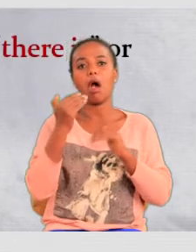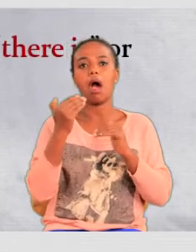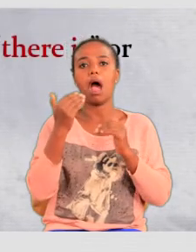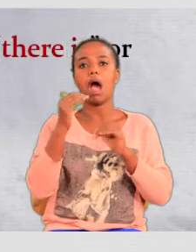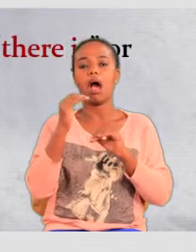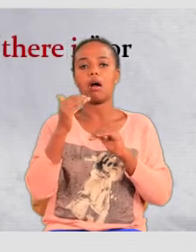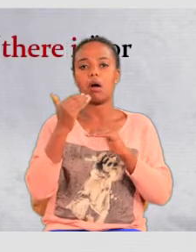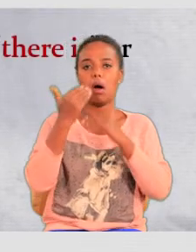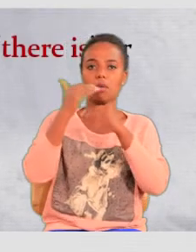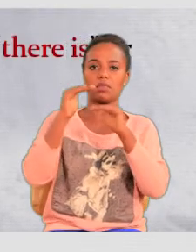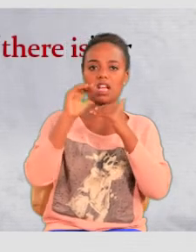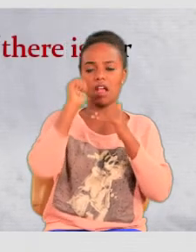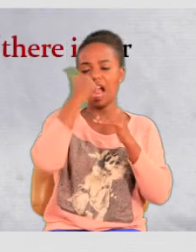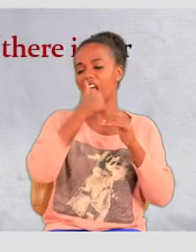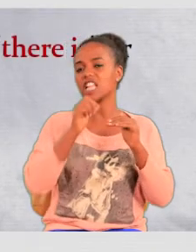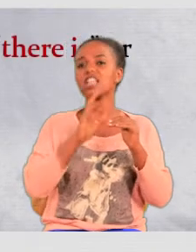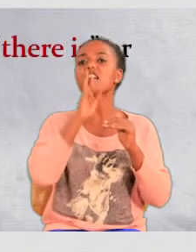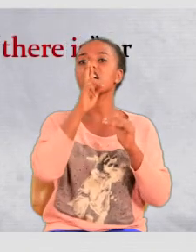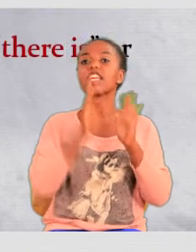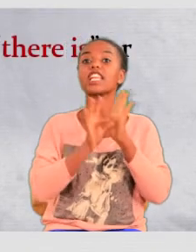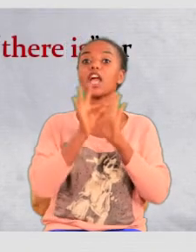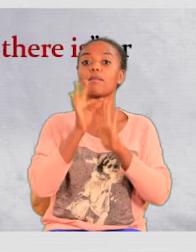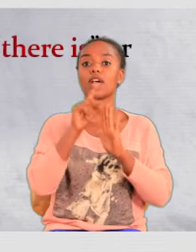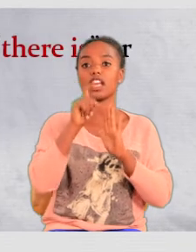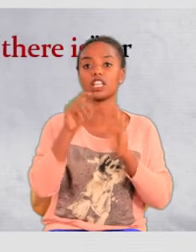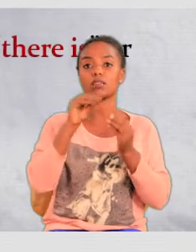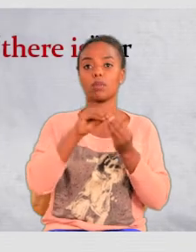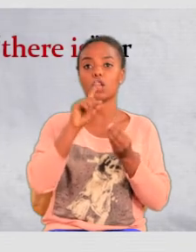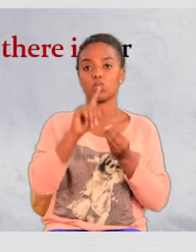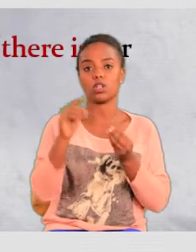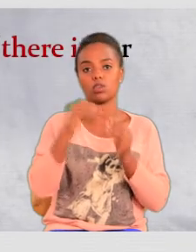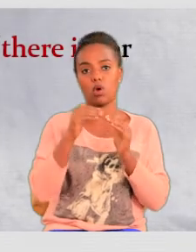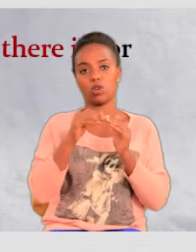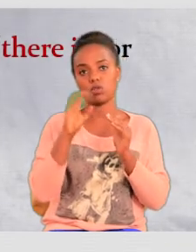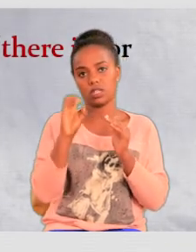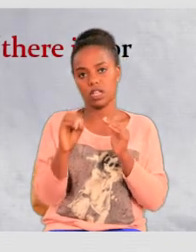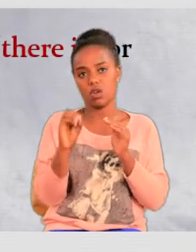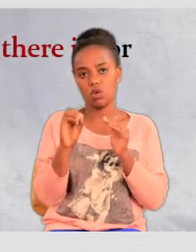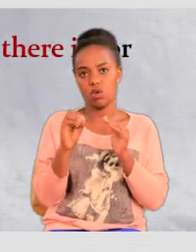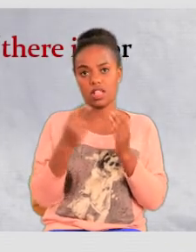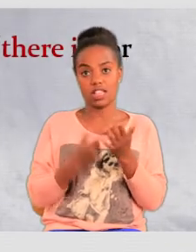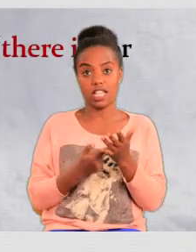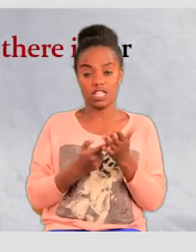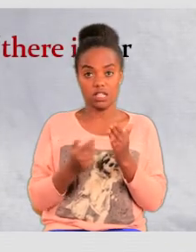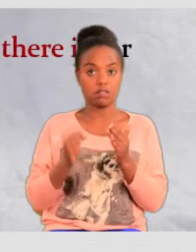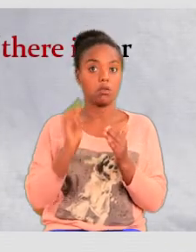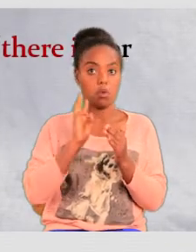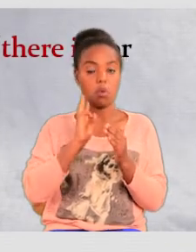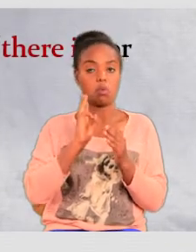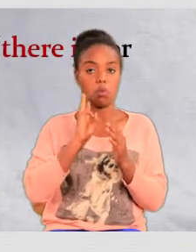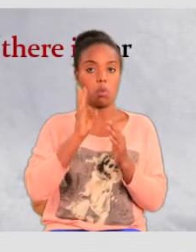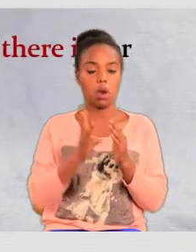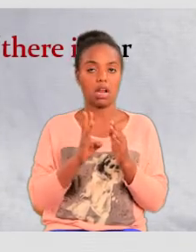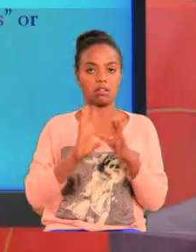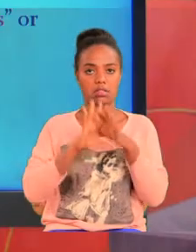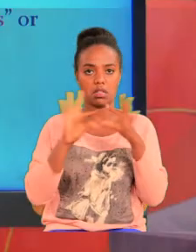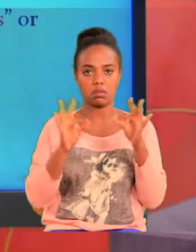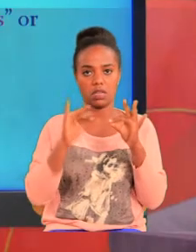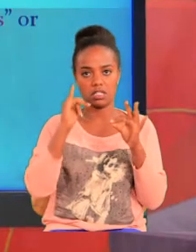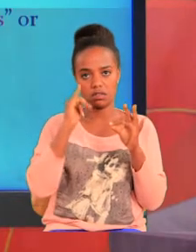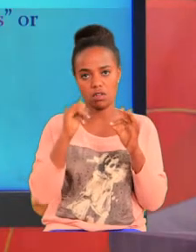For any real number, x plus 1 is equal to 0. This will be a statement. If I say this